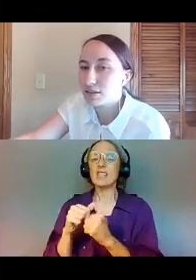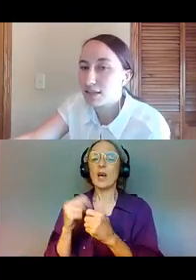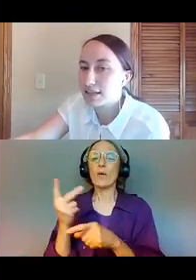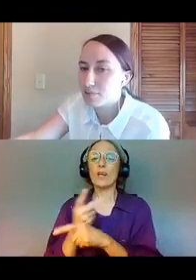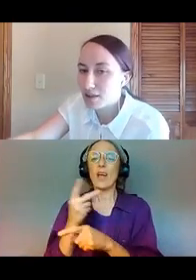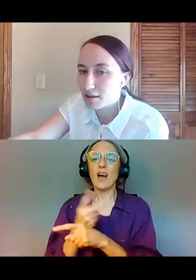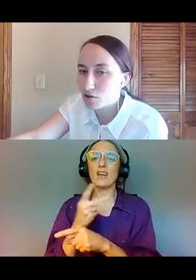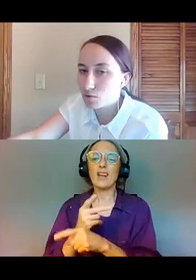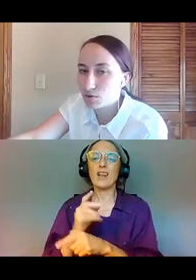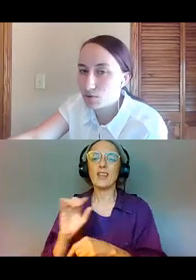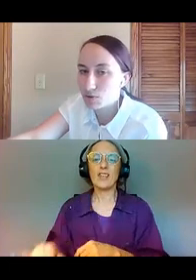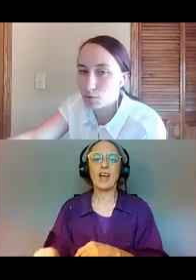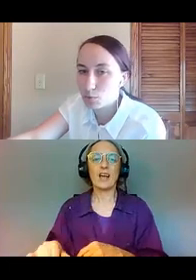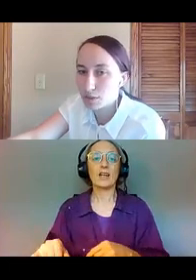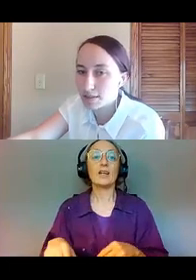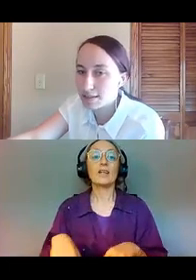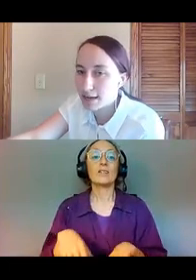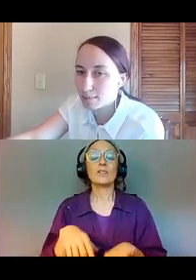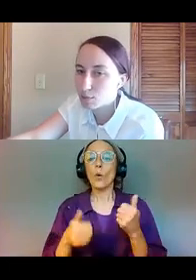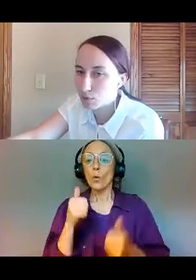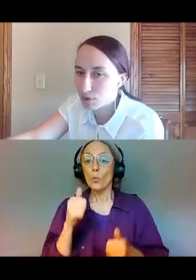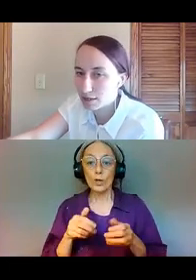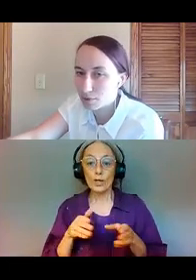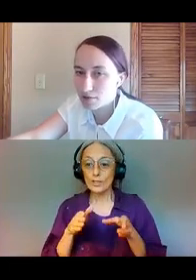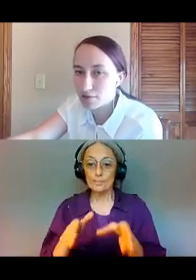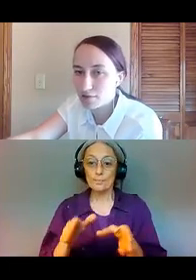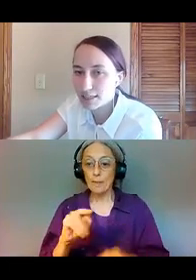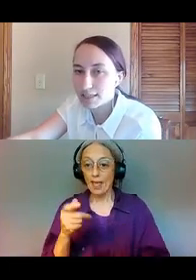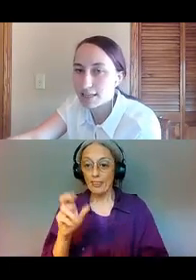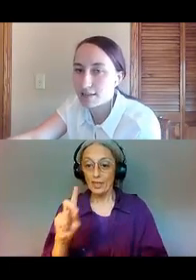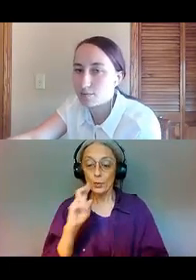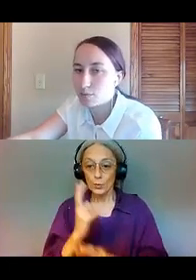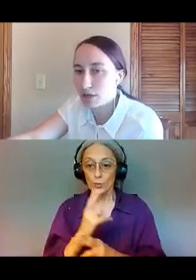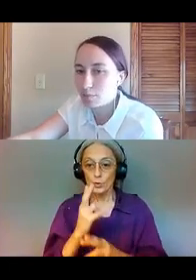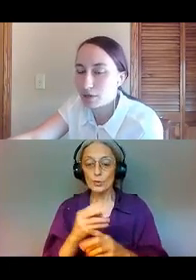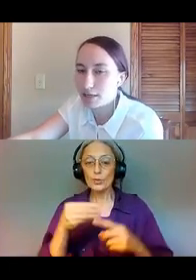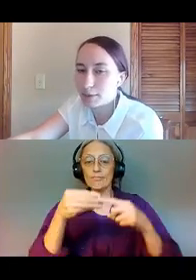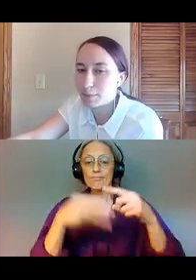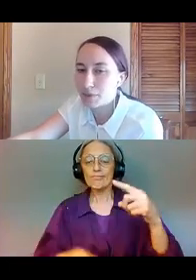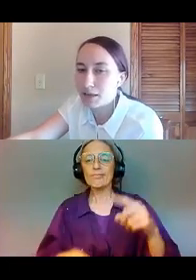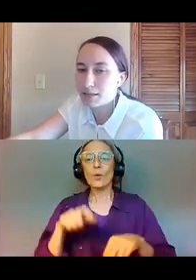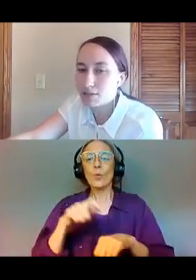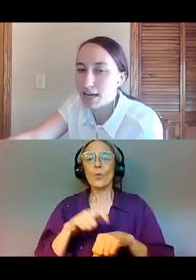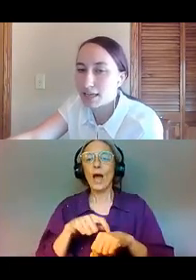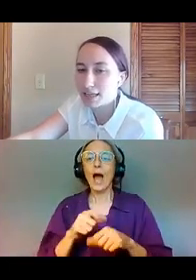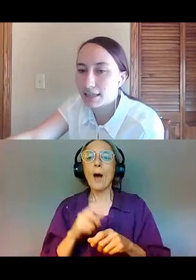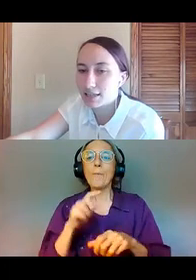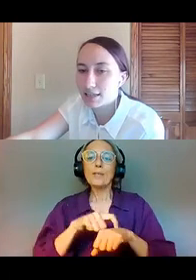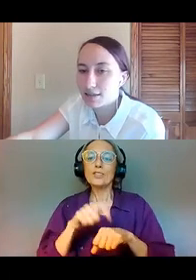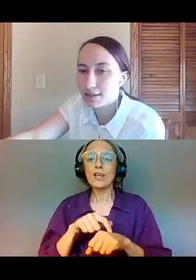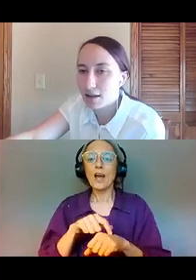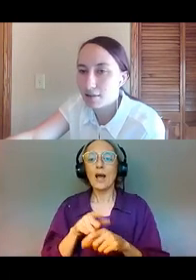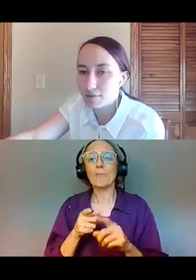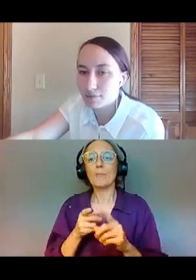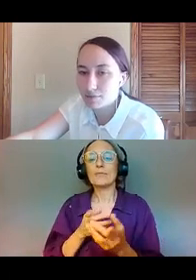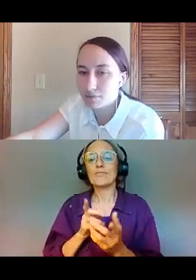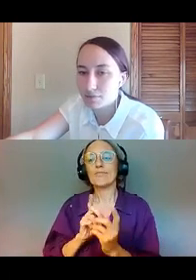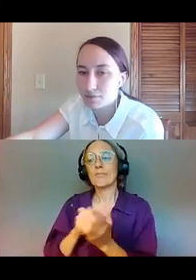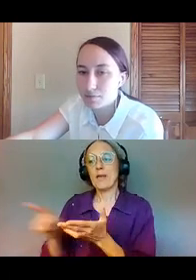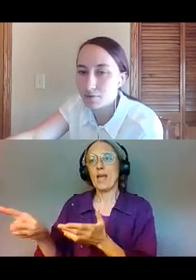list to select the method you will use to report the time supported by grant funds in this reporting period. So again, click into the